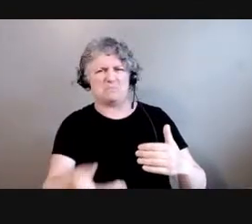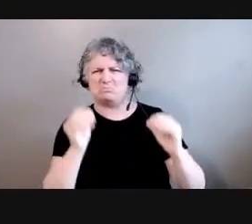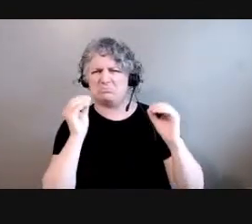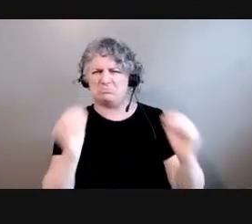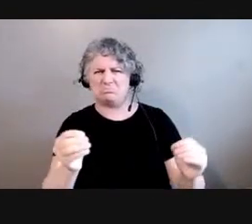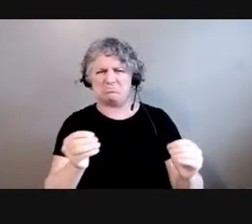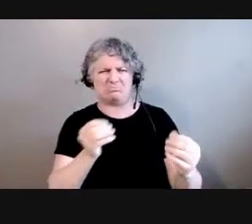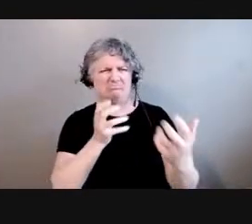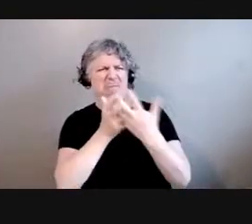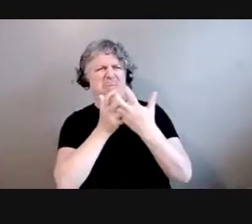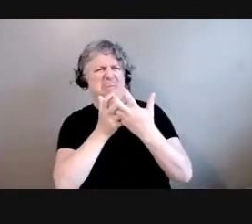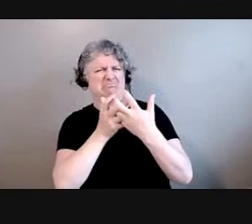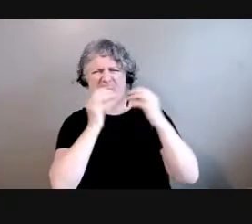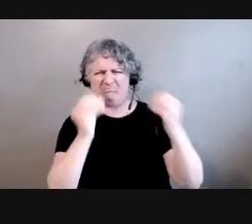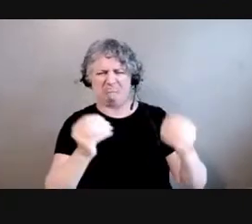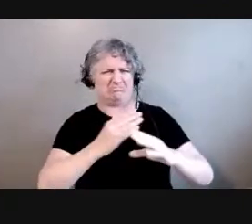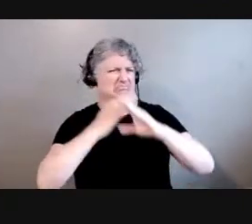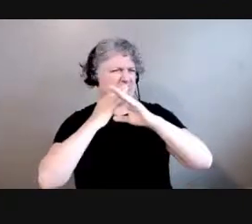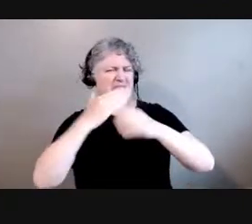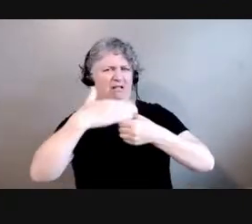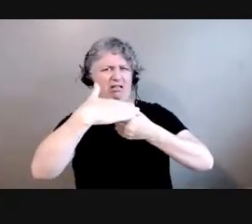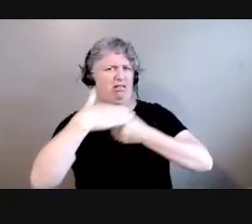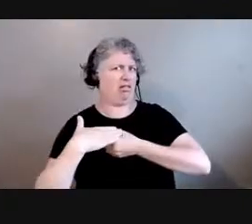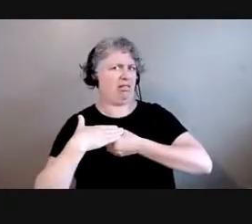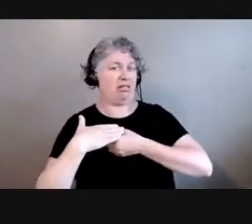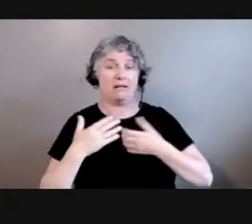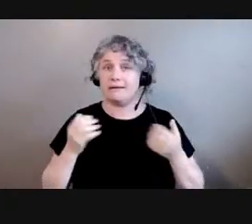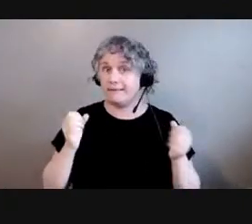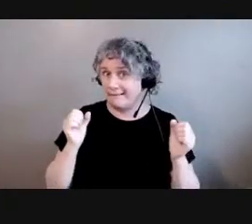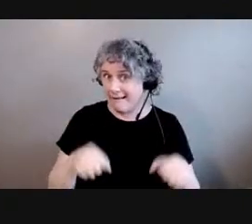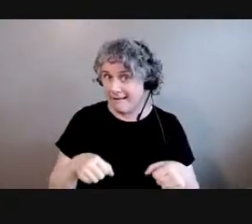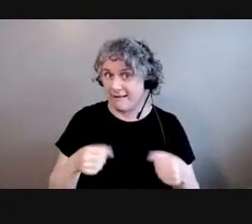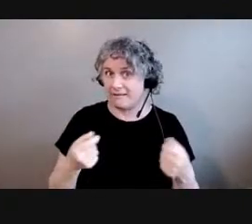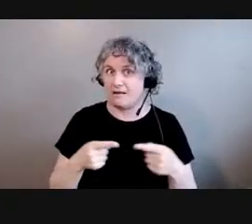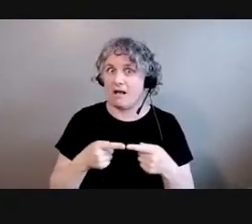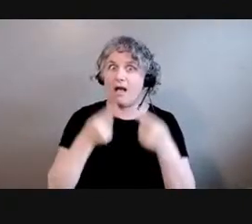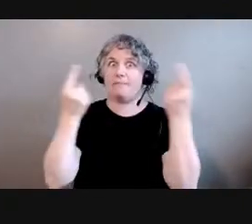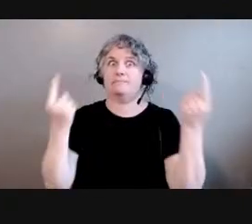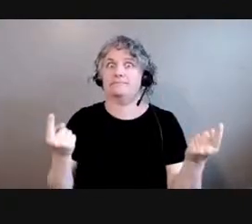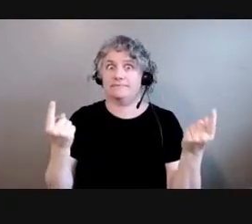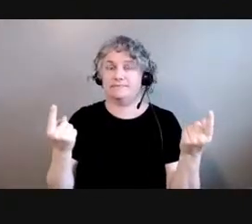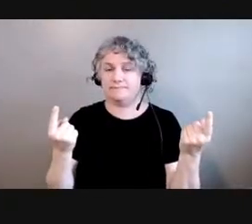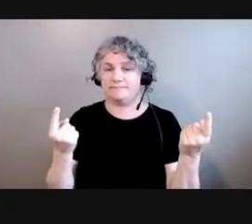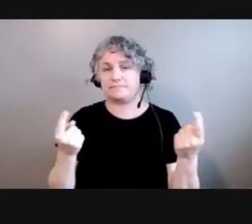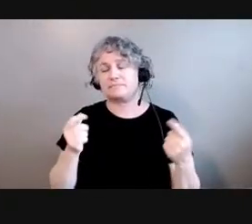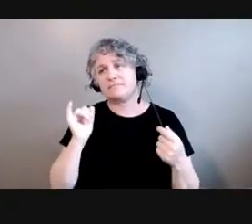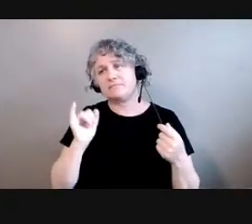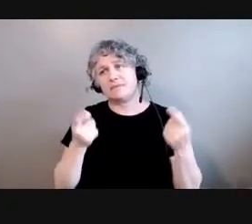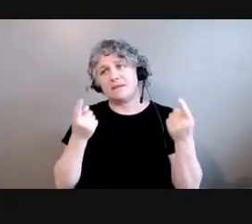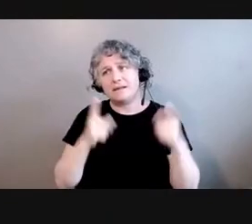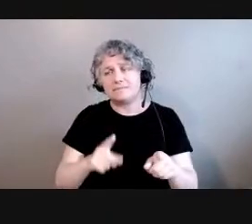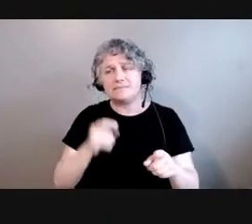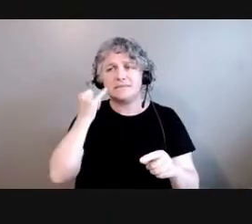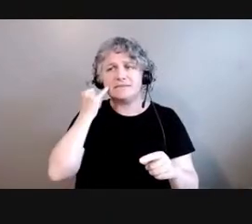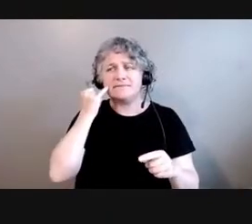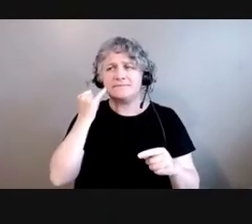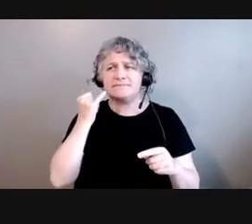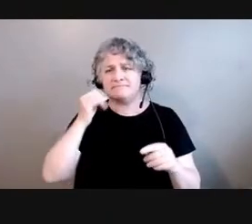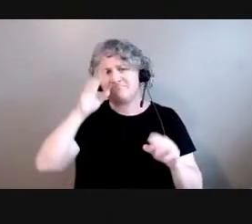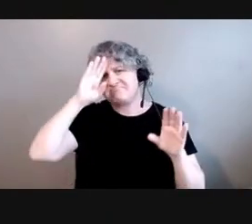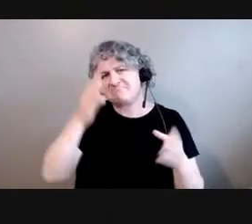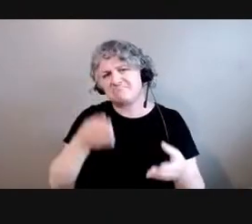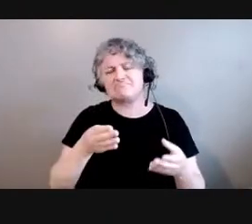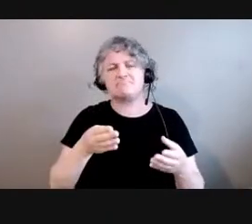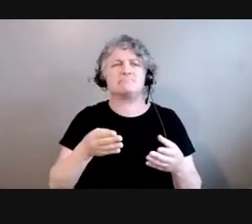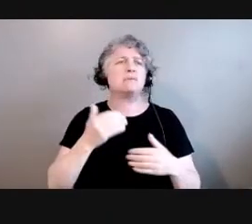with disabilities and in fact unhelpful to persons with disabilities. This happens when we focus more on how easy or